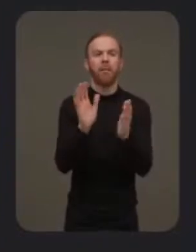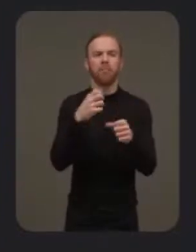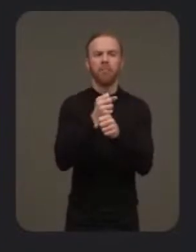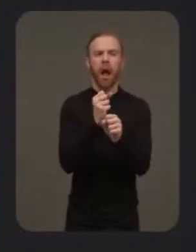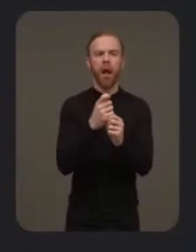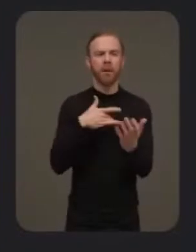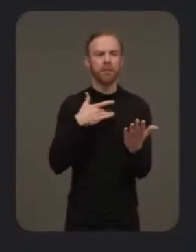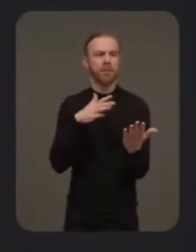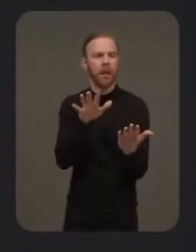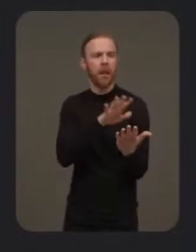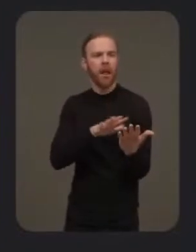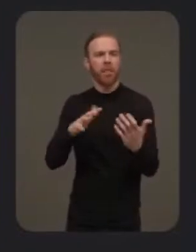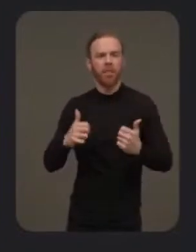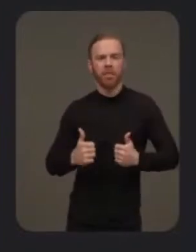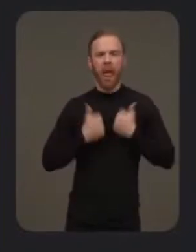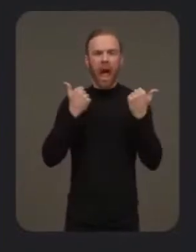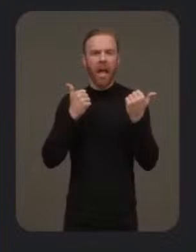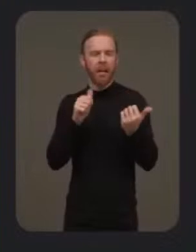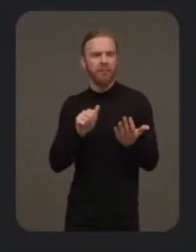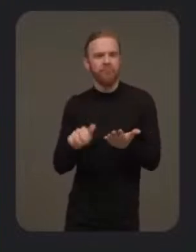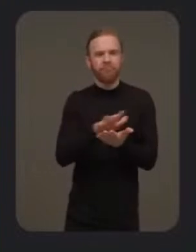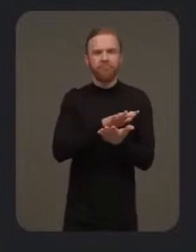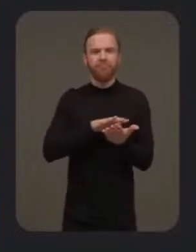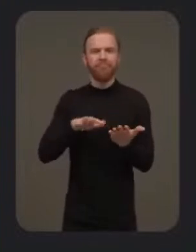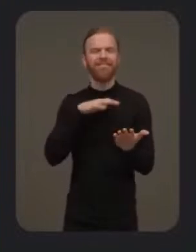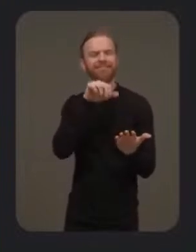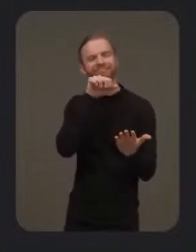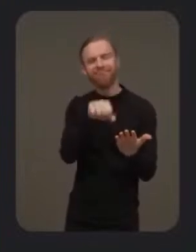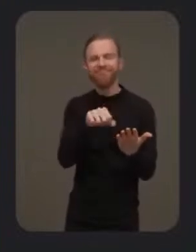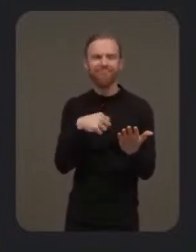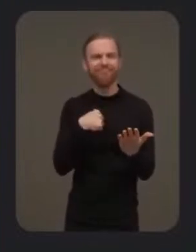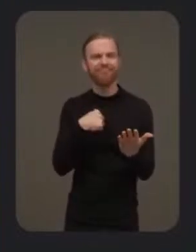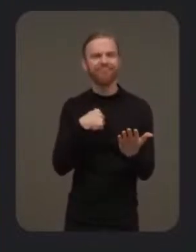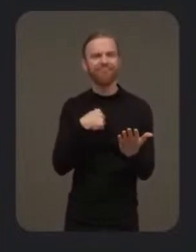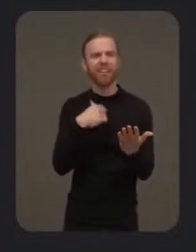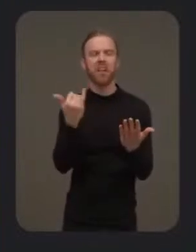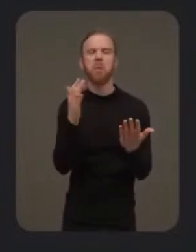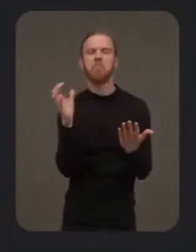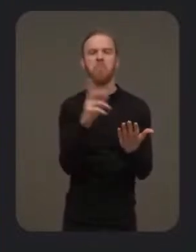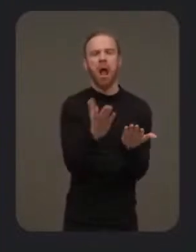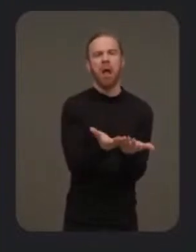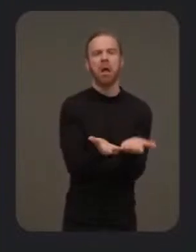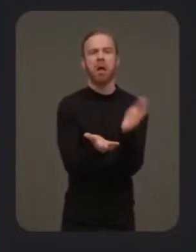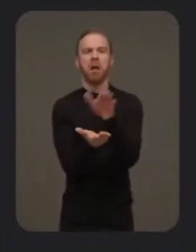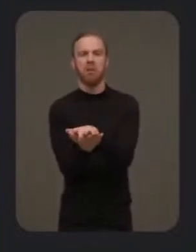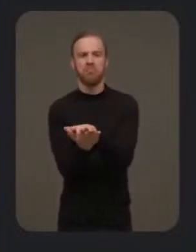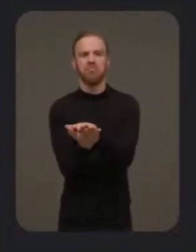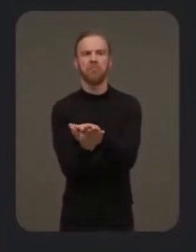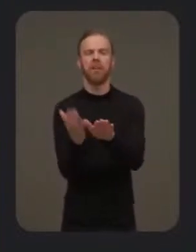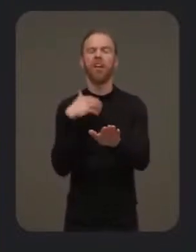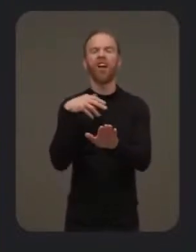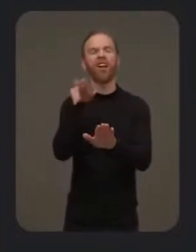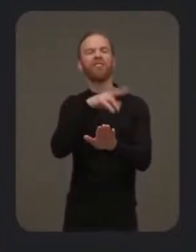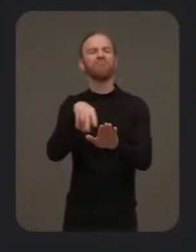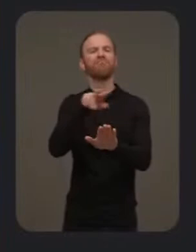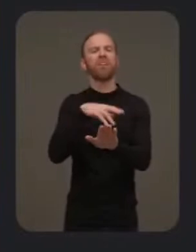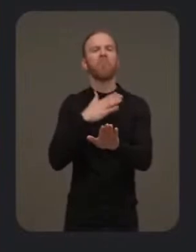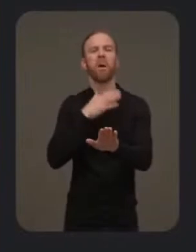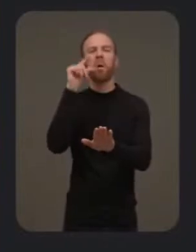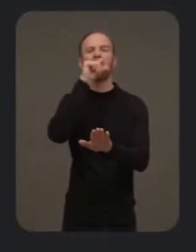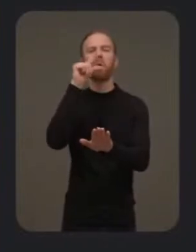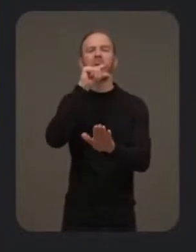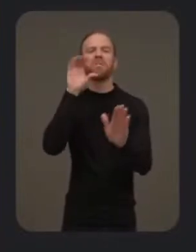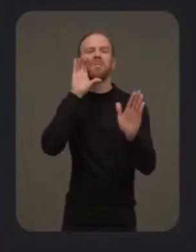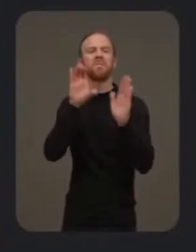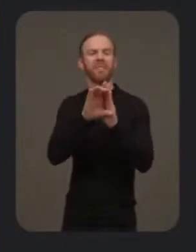alive. Yeah, I just love that. All right, so let's go back to the folded state. And I'm looking at Google Photos of a